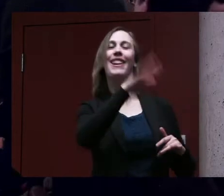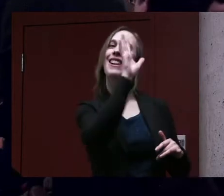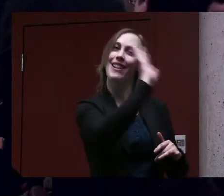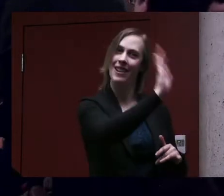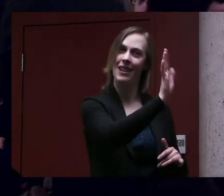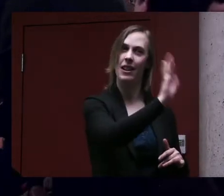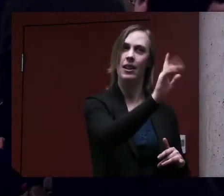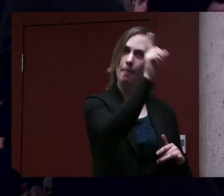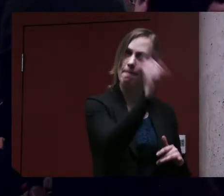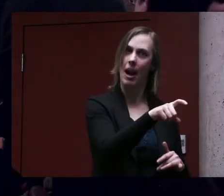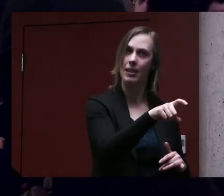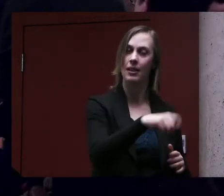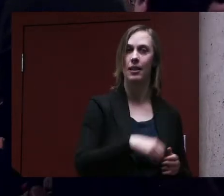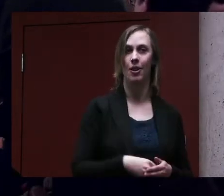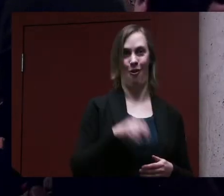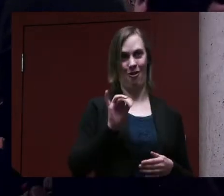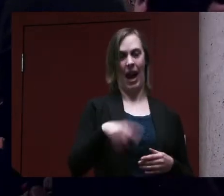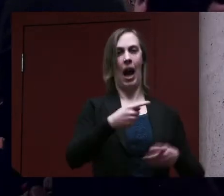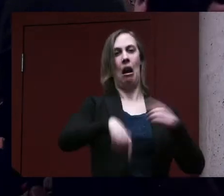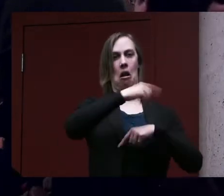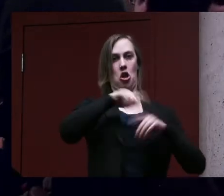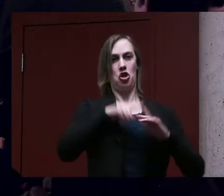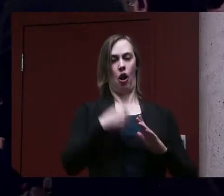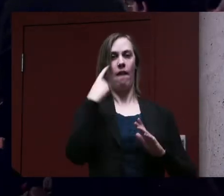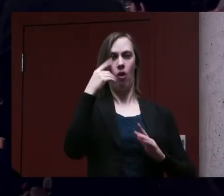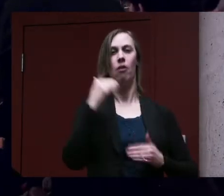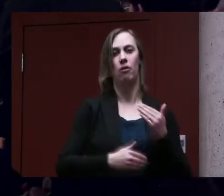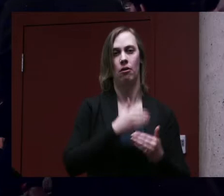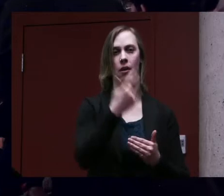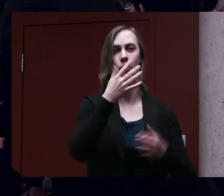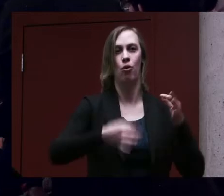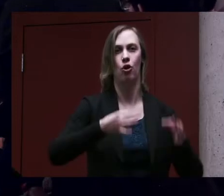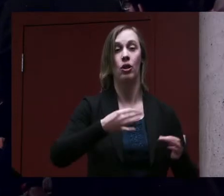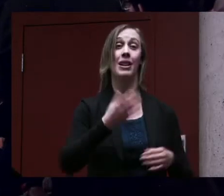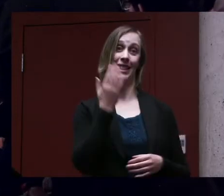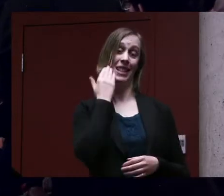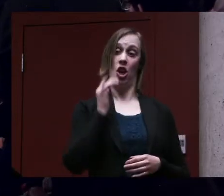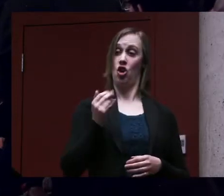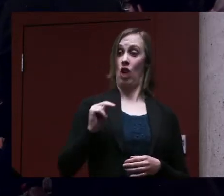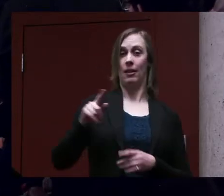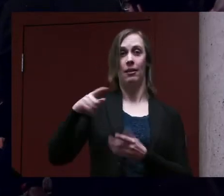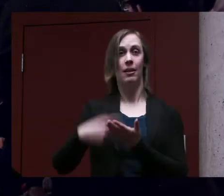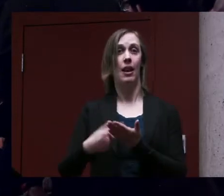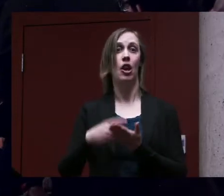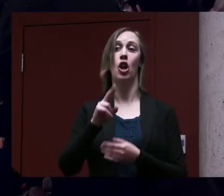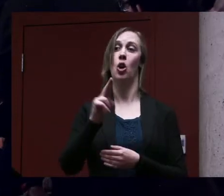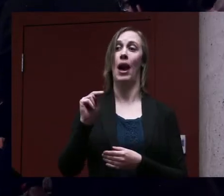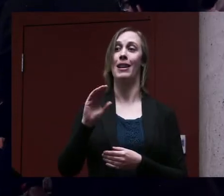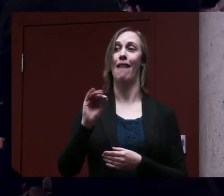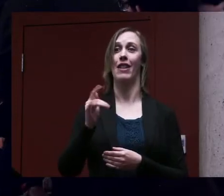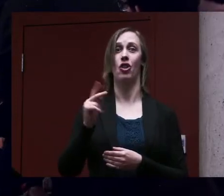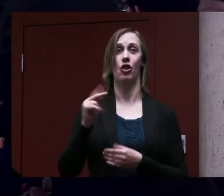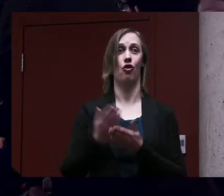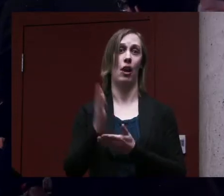the thing kind of started. And we heard from Jen. She spoke about the UN Convention on the Rights of Persons with Disabilities